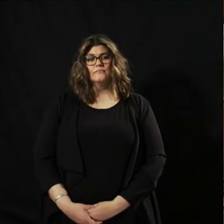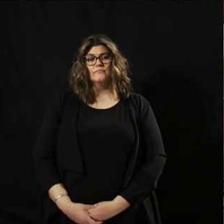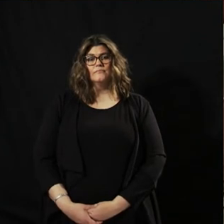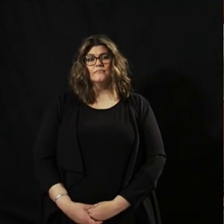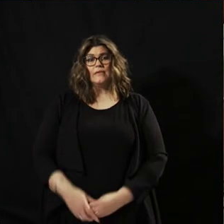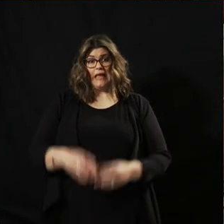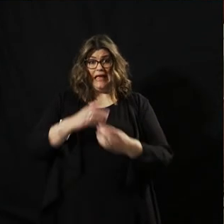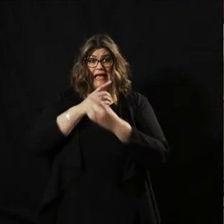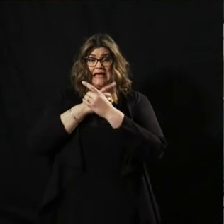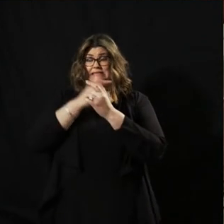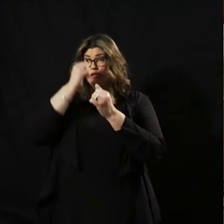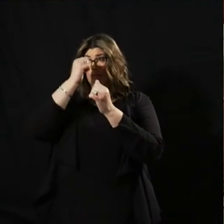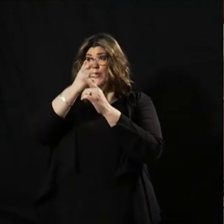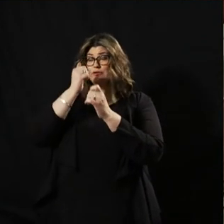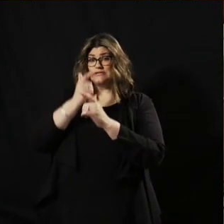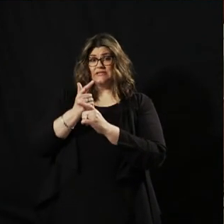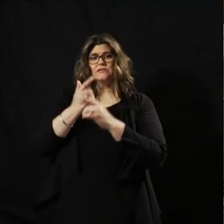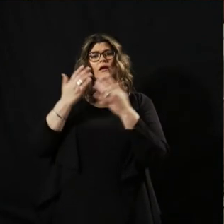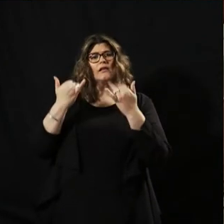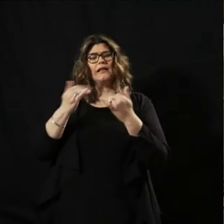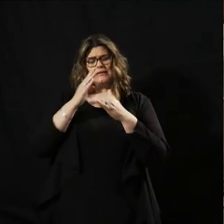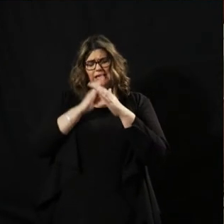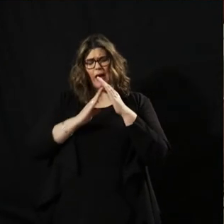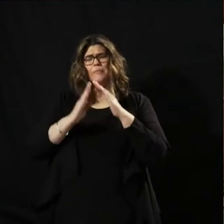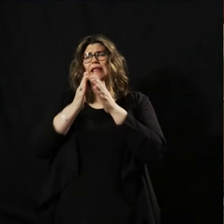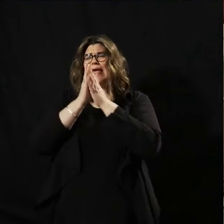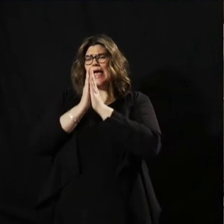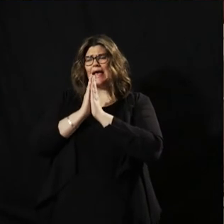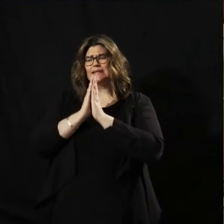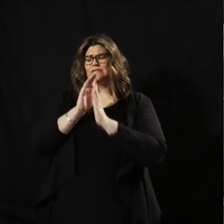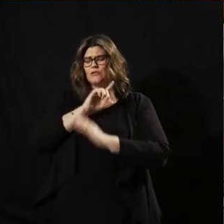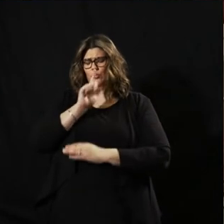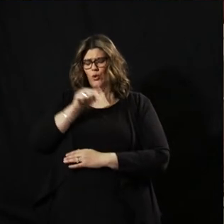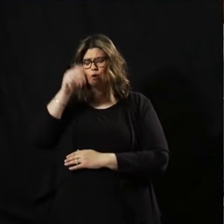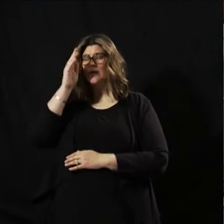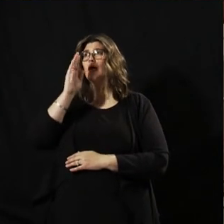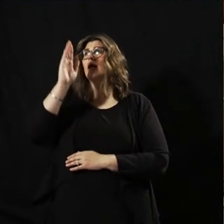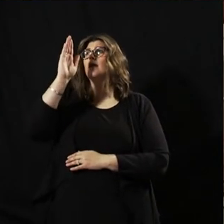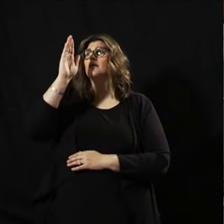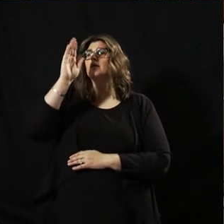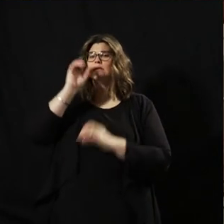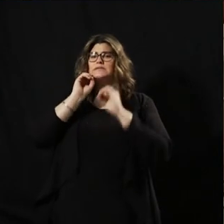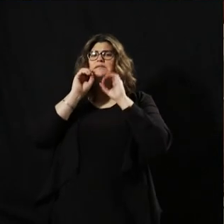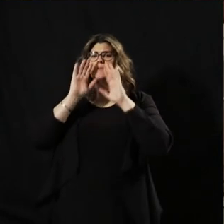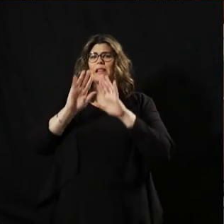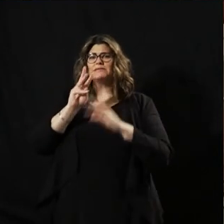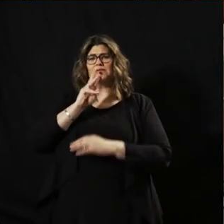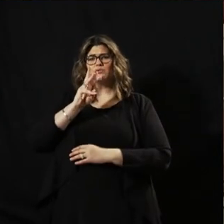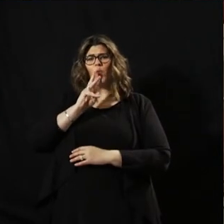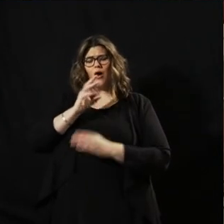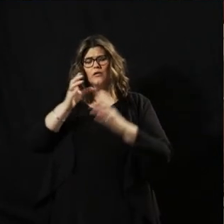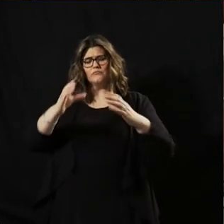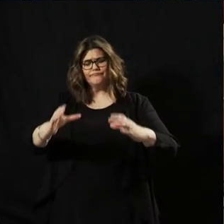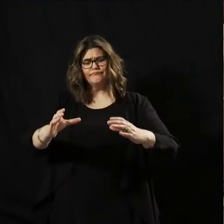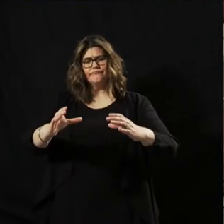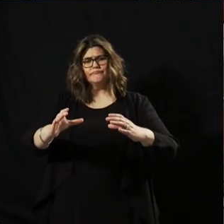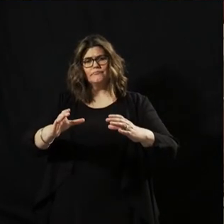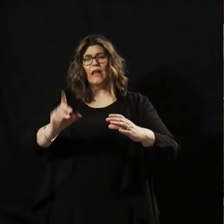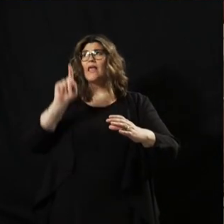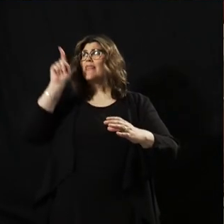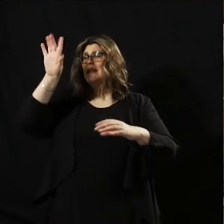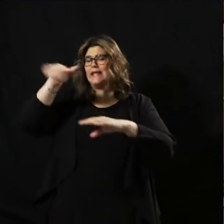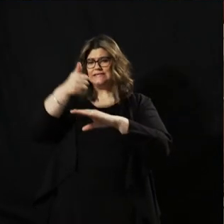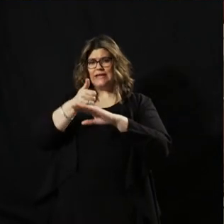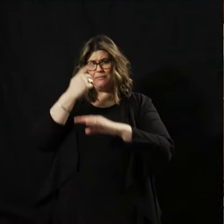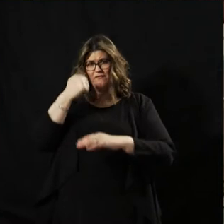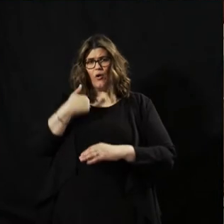Dear brothers and sisters, let us humbly beseech the Lord our God to bless this water he has created, which